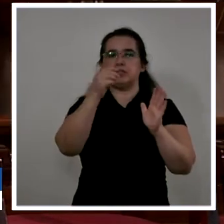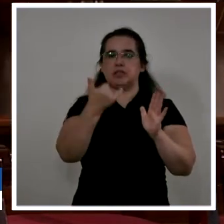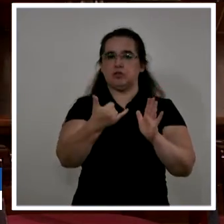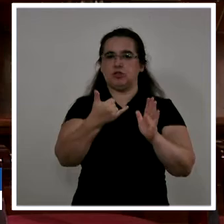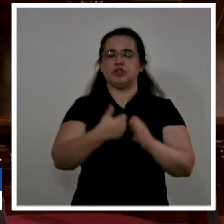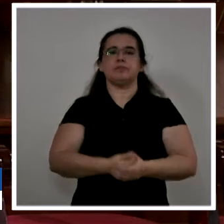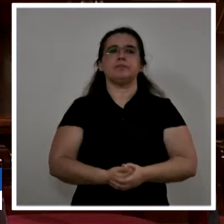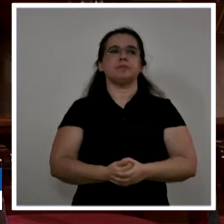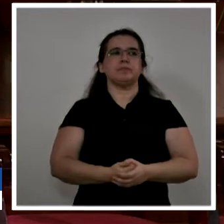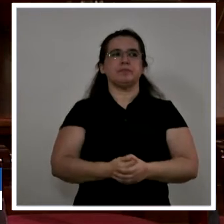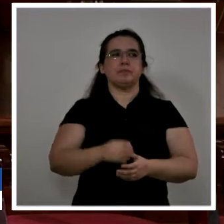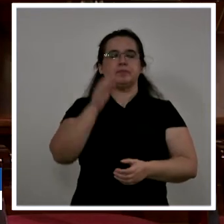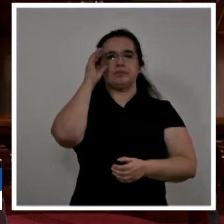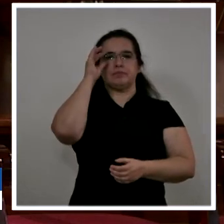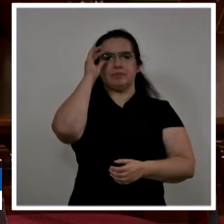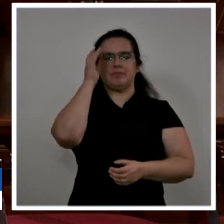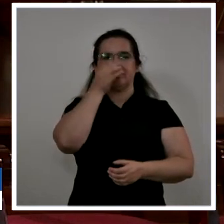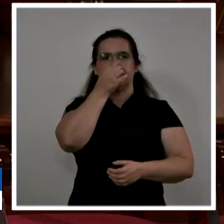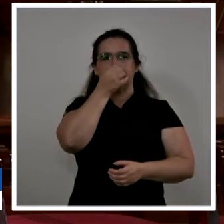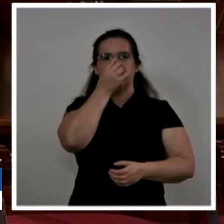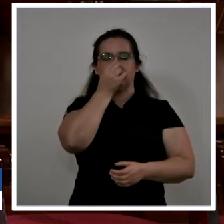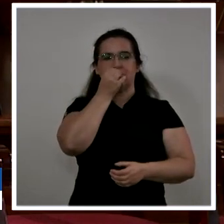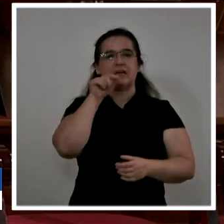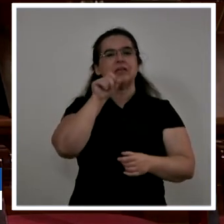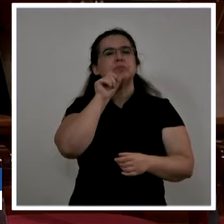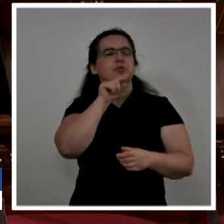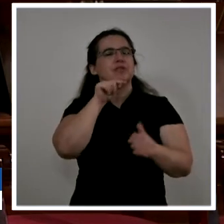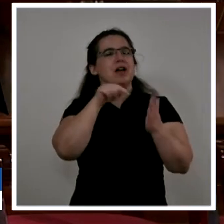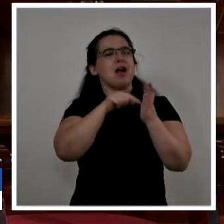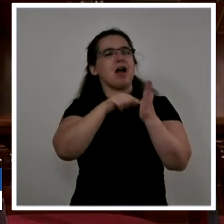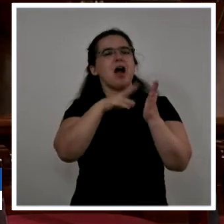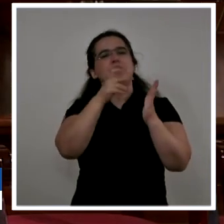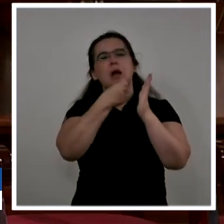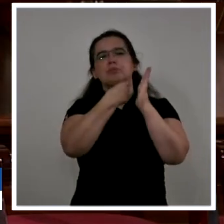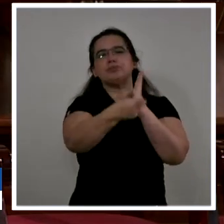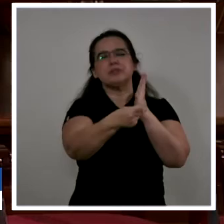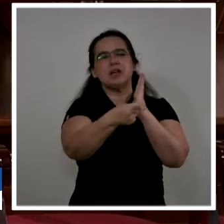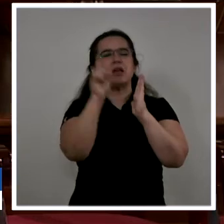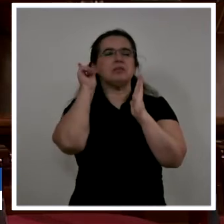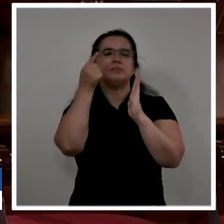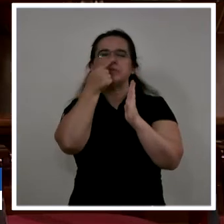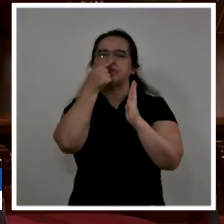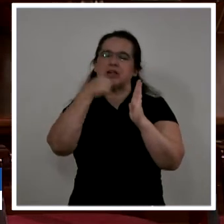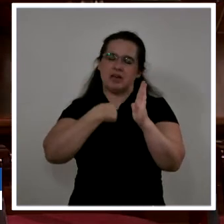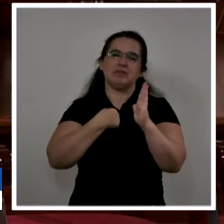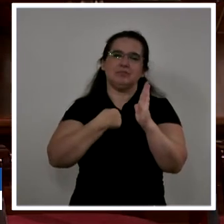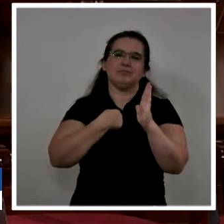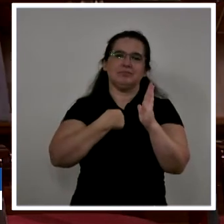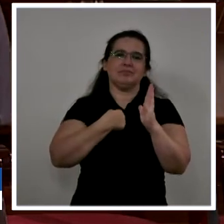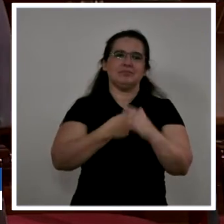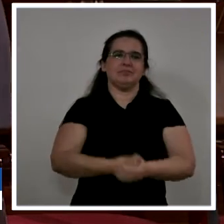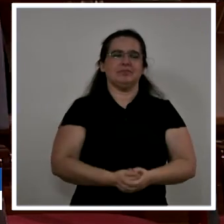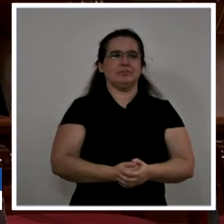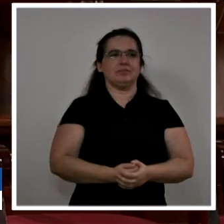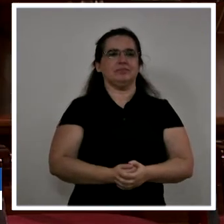Verso 32. This is the passage, and probably my favorite passage on the Garden of Gethsemane experience. Talvez seja a minha